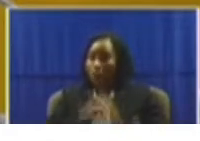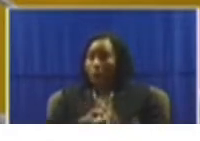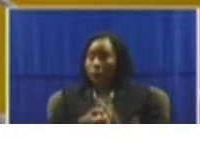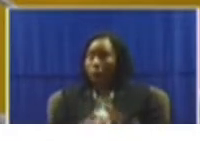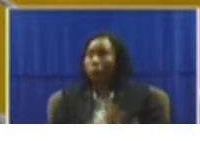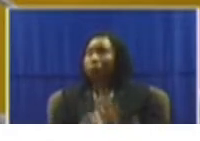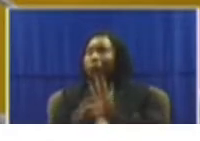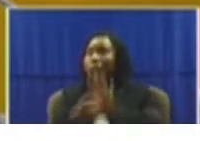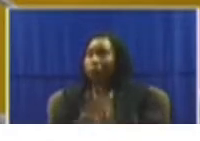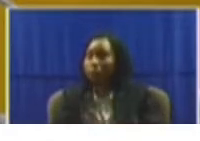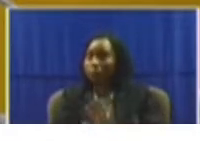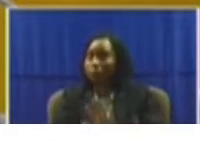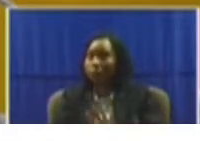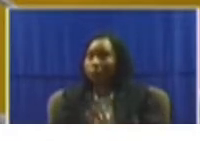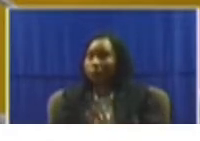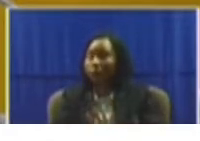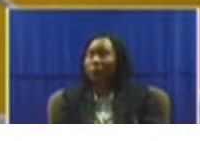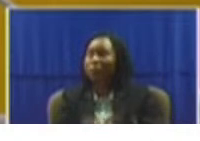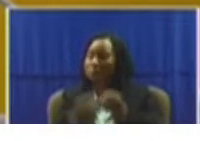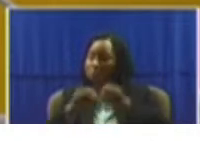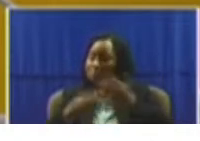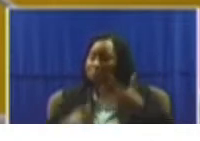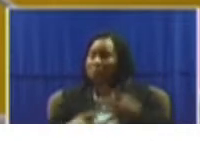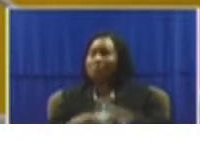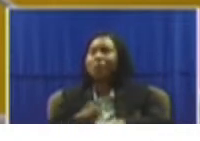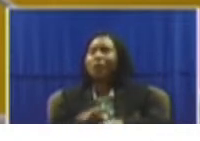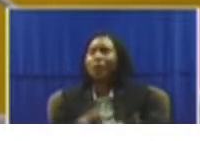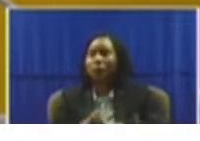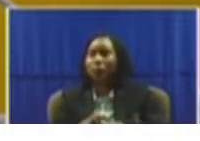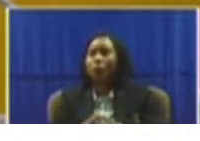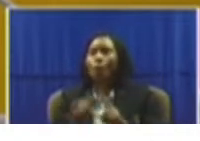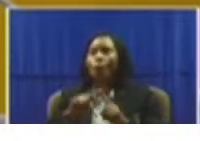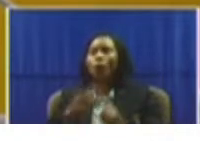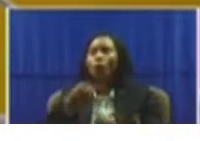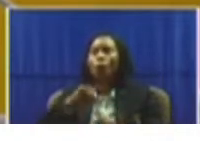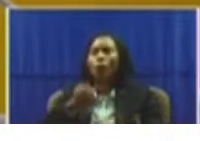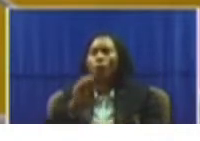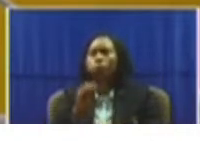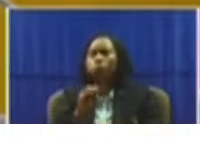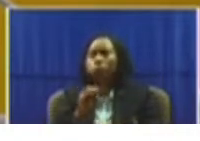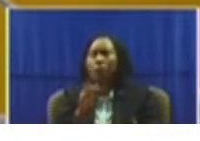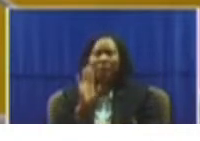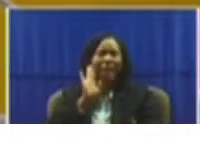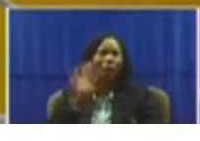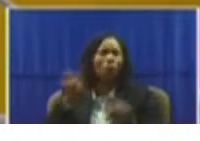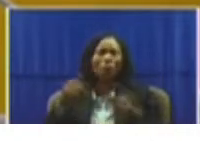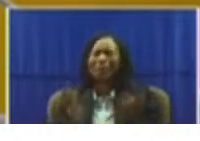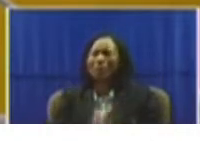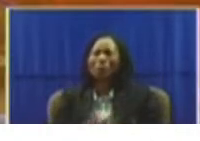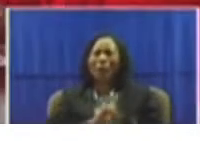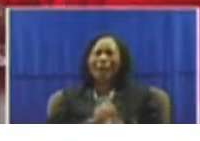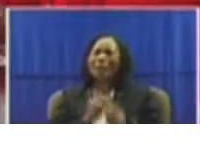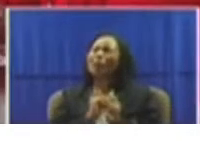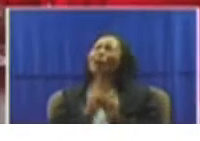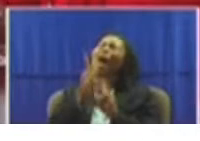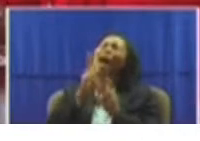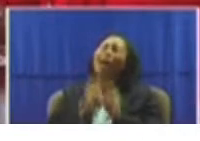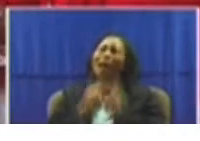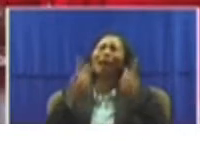you several times that there is a point of order. I couldn't hear because of all of the heckling, Madam Speaker.